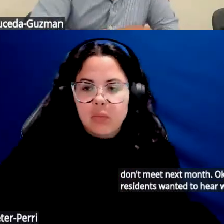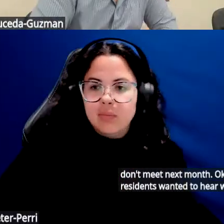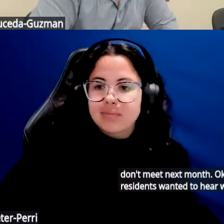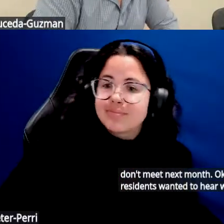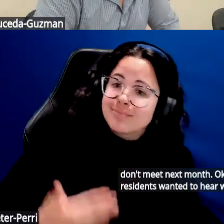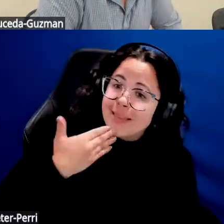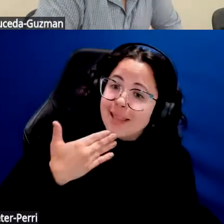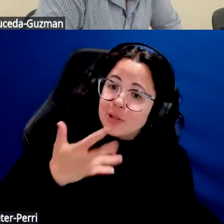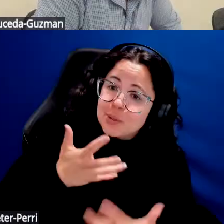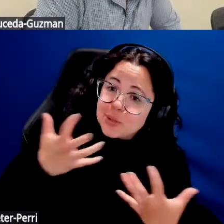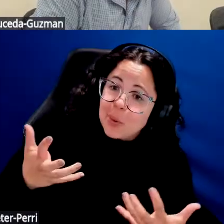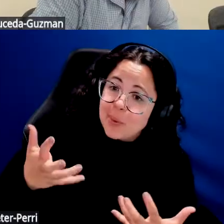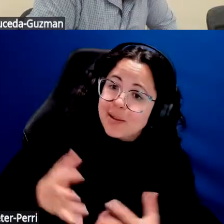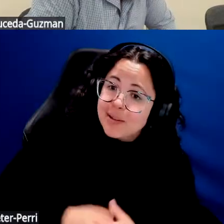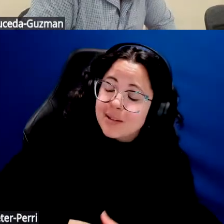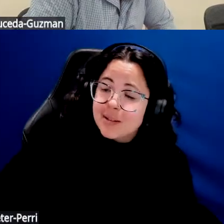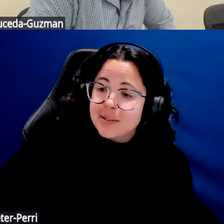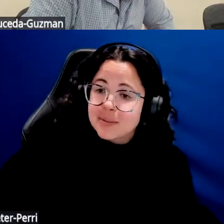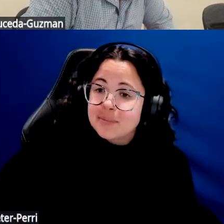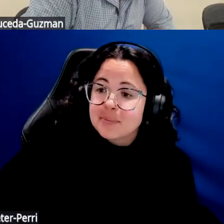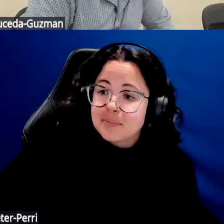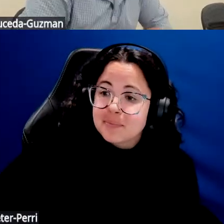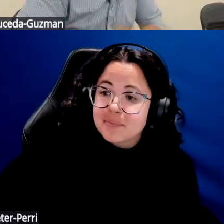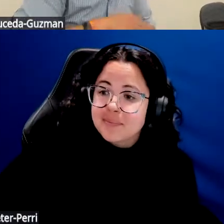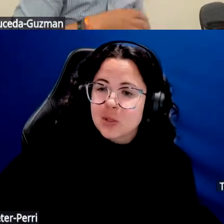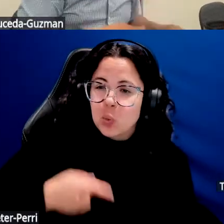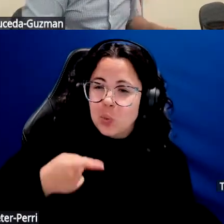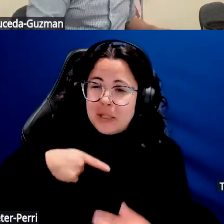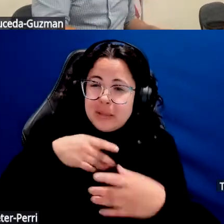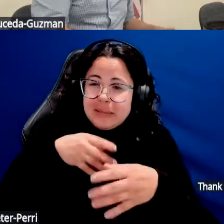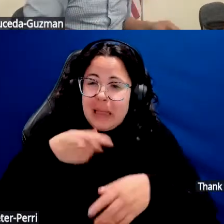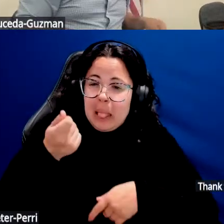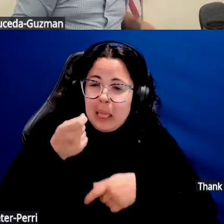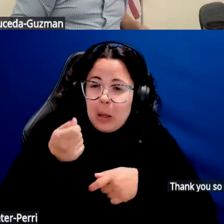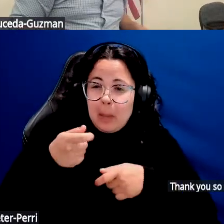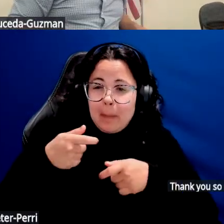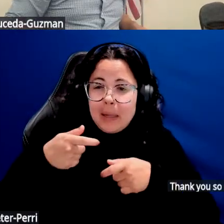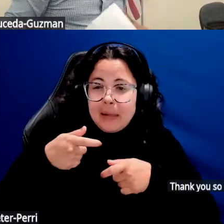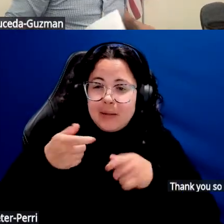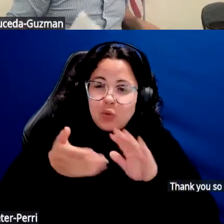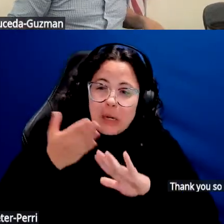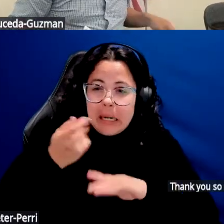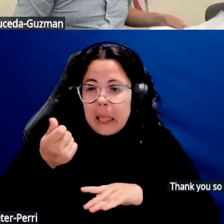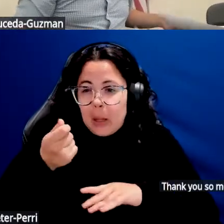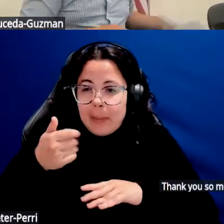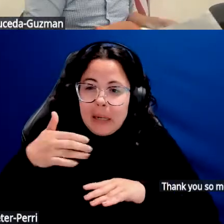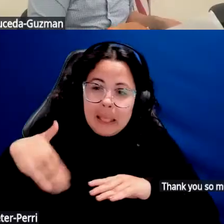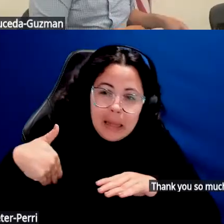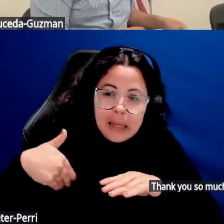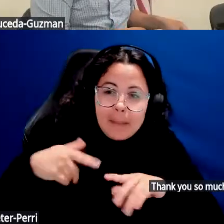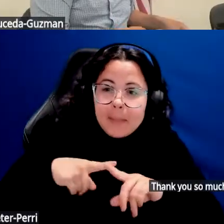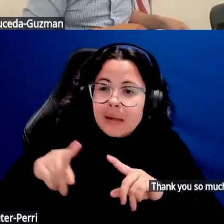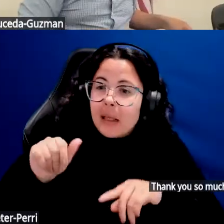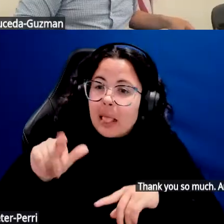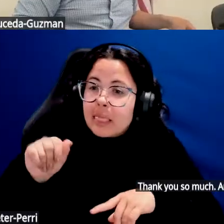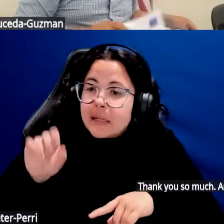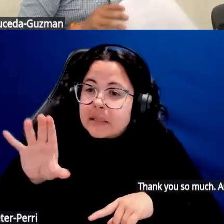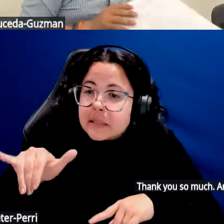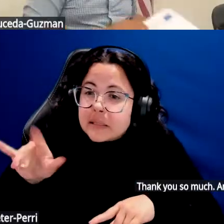Thank you so much. And we're running a little behind, but Lacey Davis, are